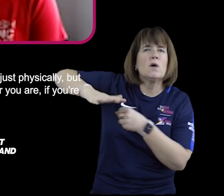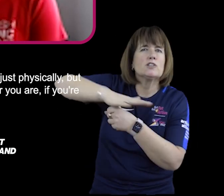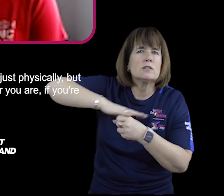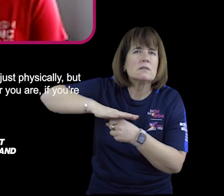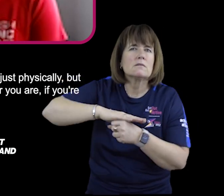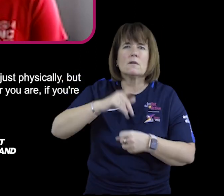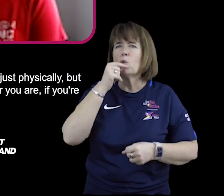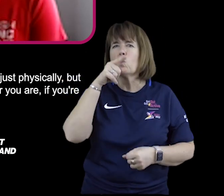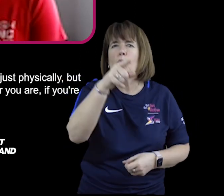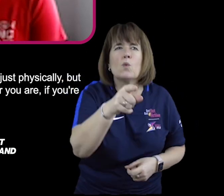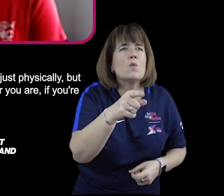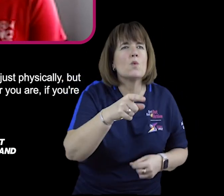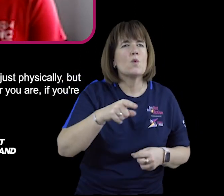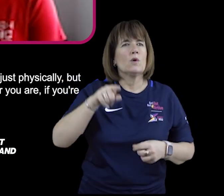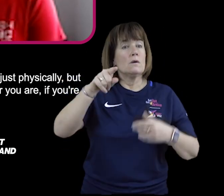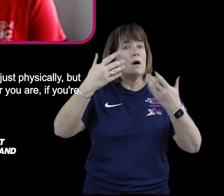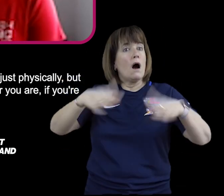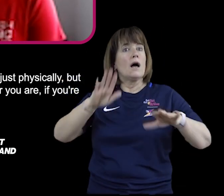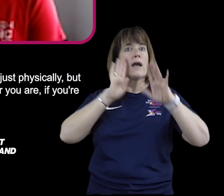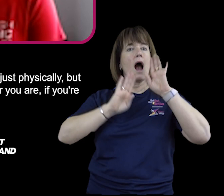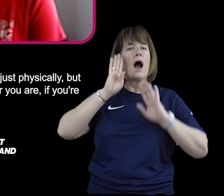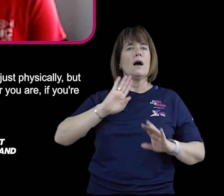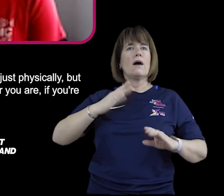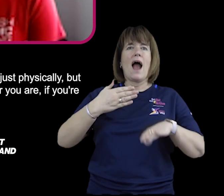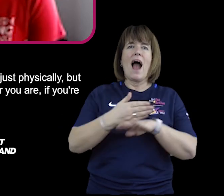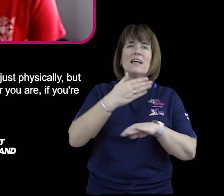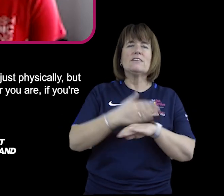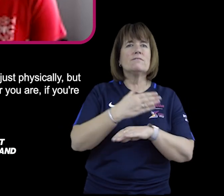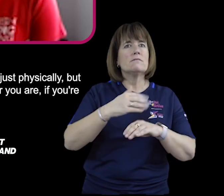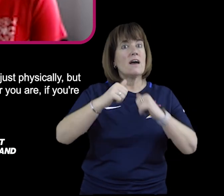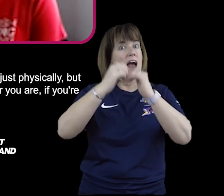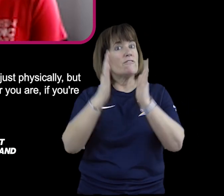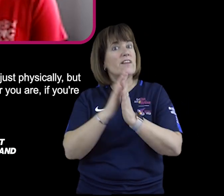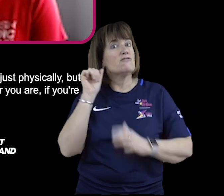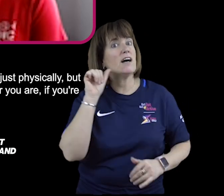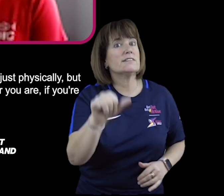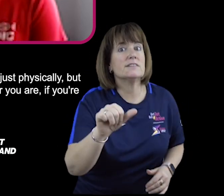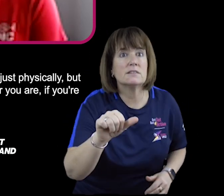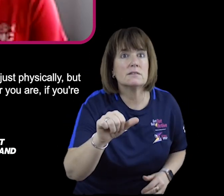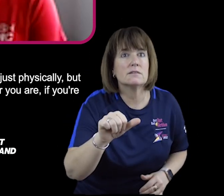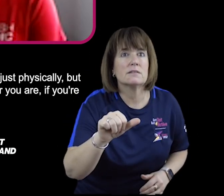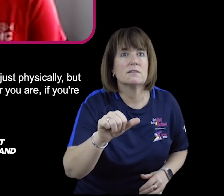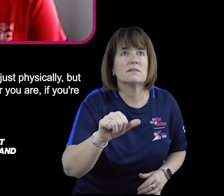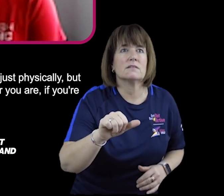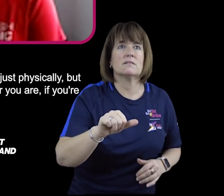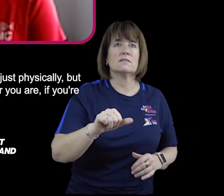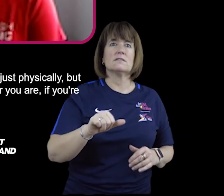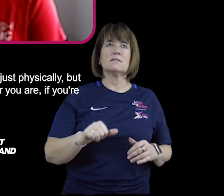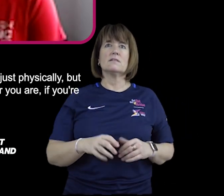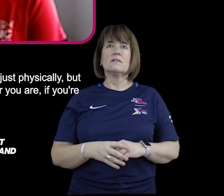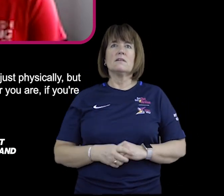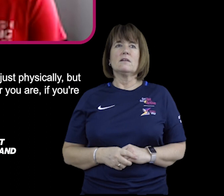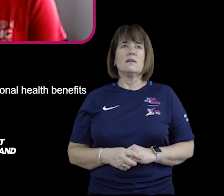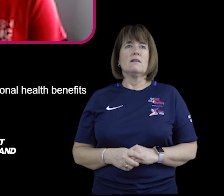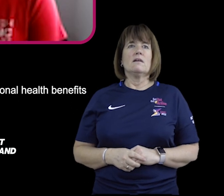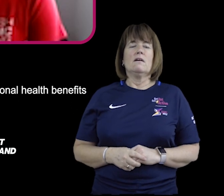it? Whatever your circumstances or whoever you are, if you're old, you're young, being active is everything, isn't